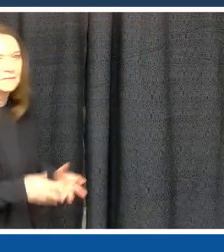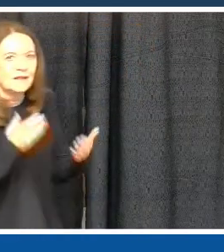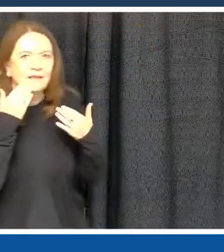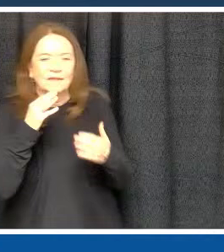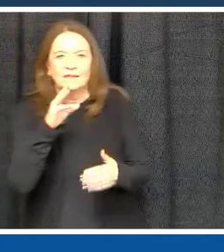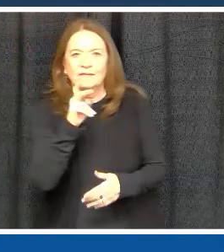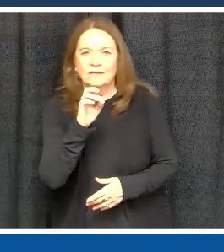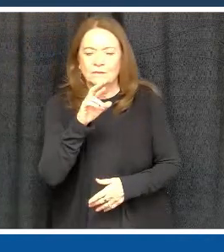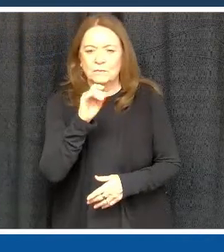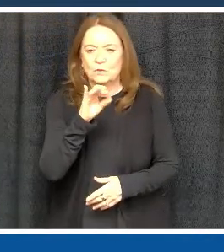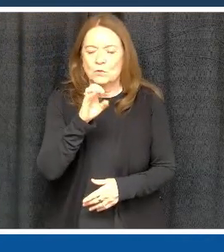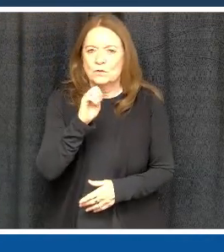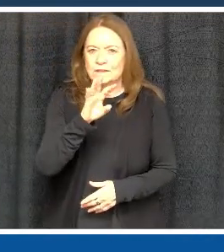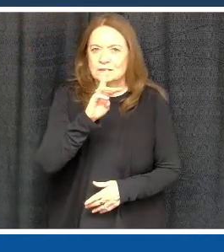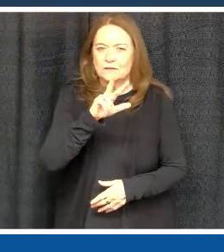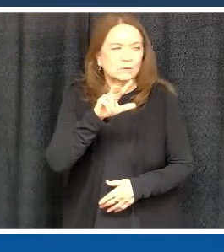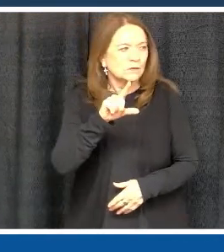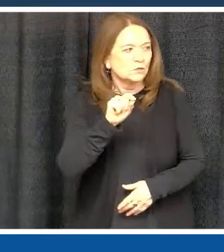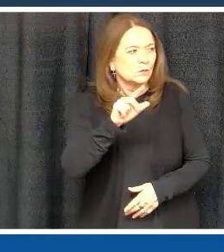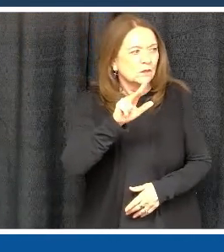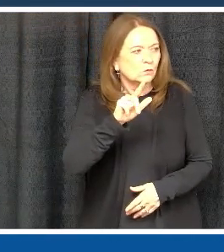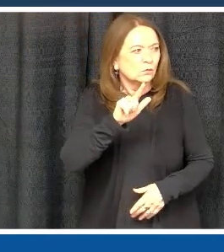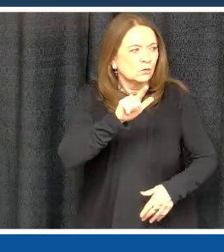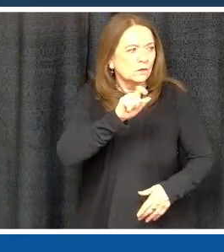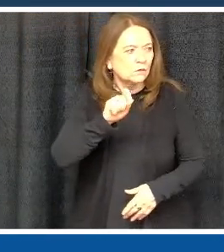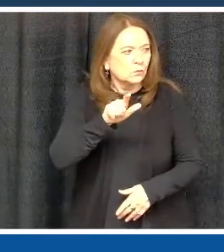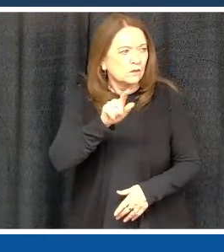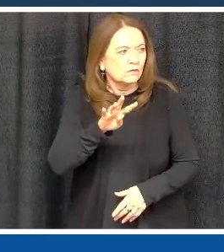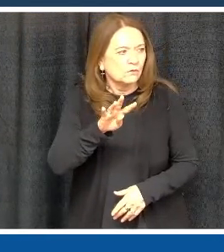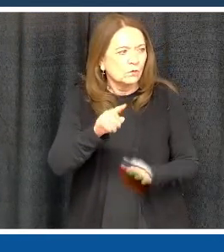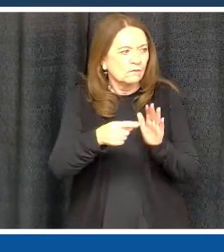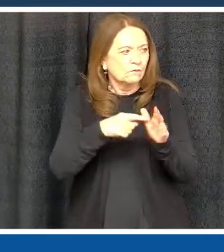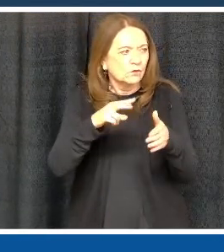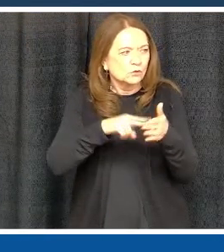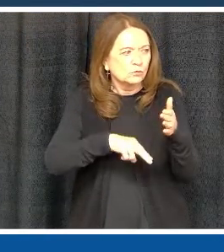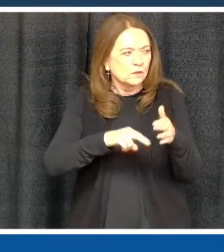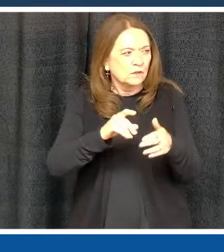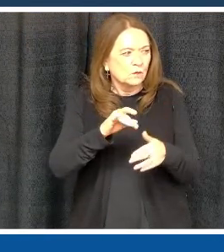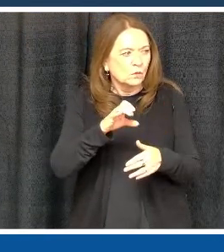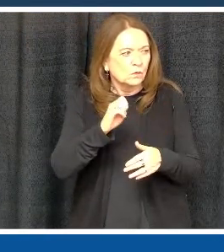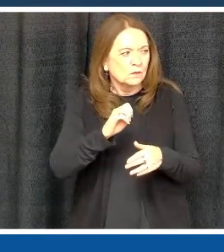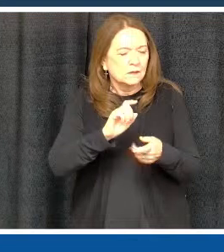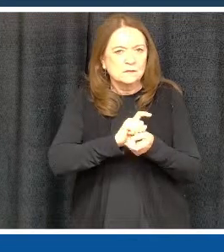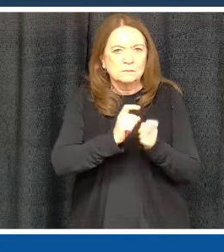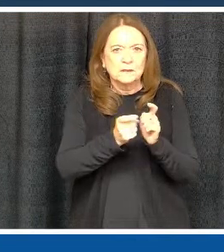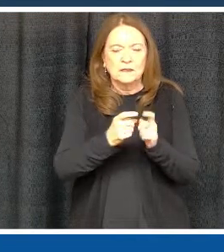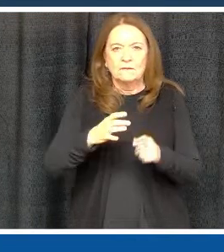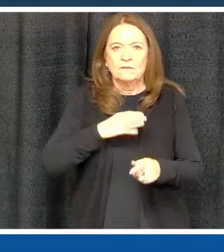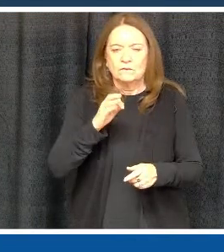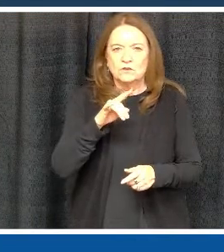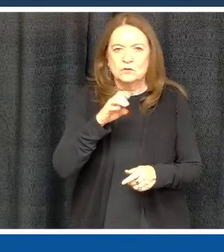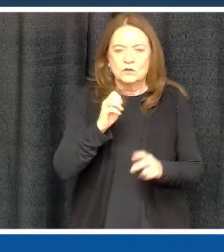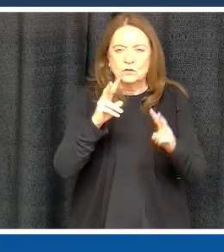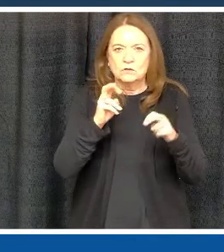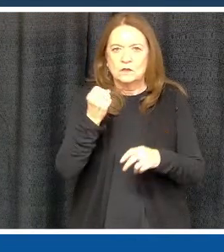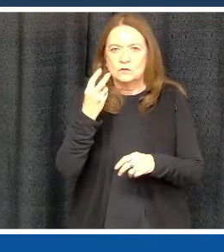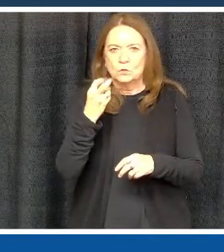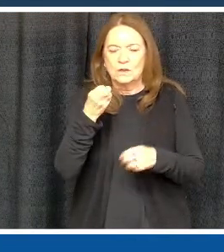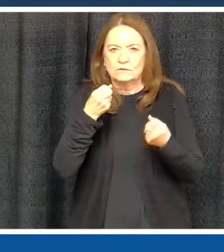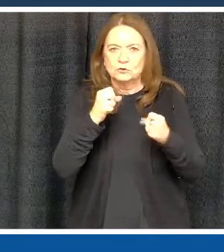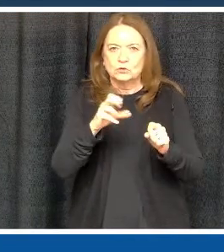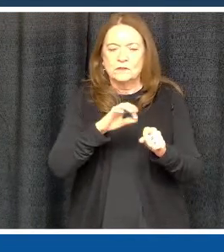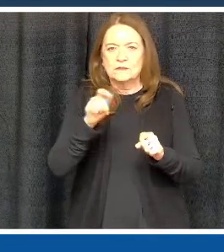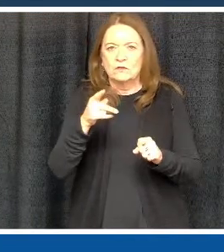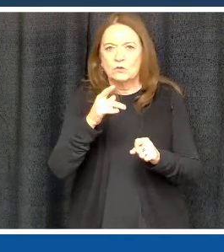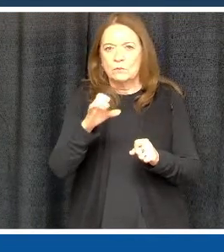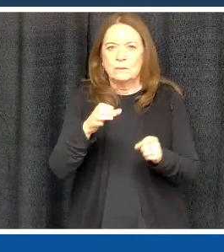Mayor. Ordinance 63, 2023-24, first reading. Ordinance amending the official code Title 12, Streets and Other Public